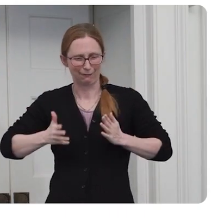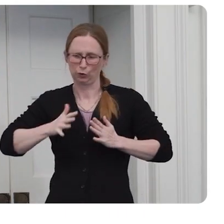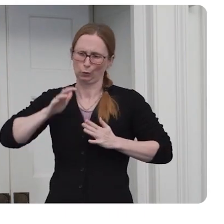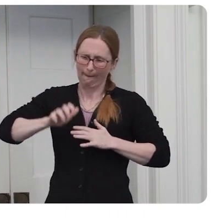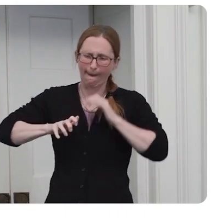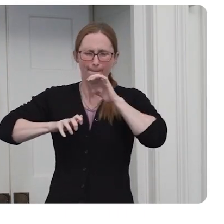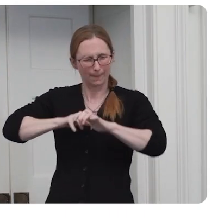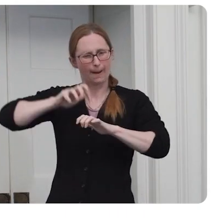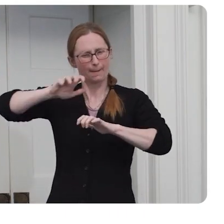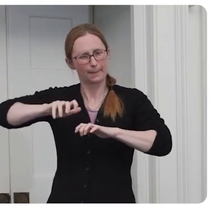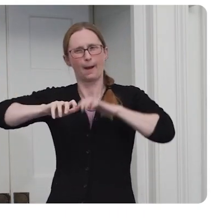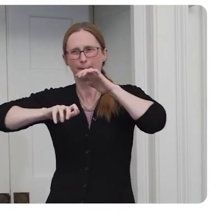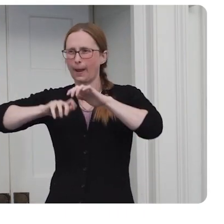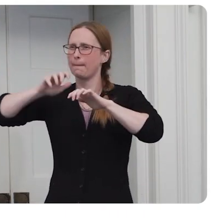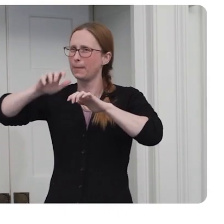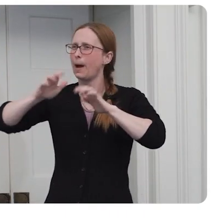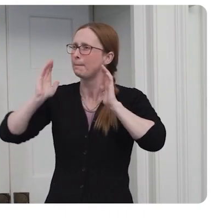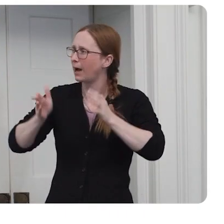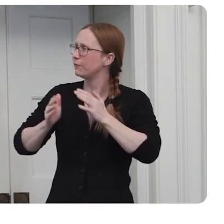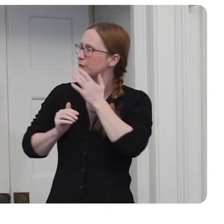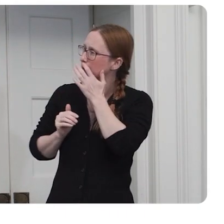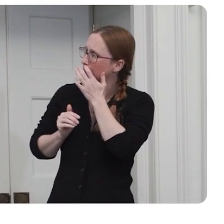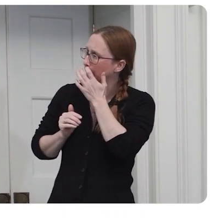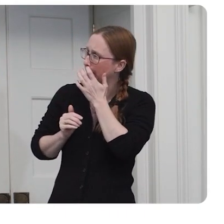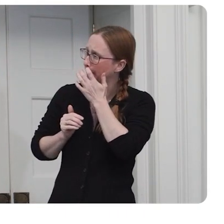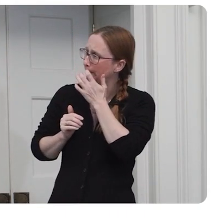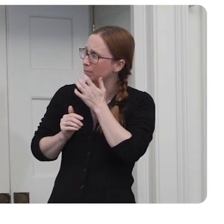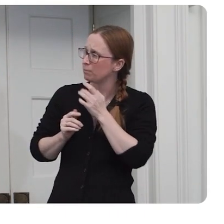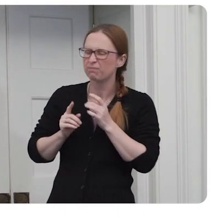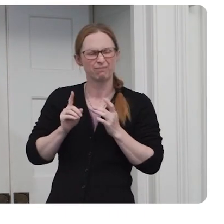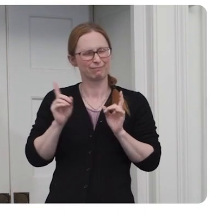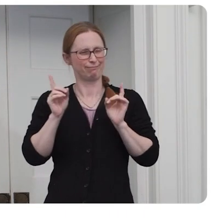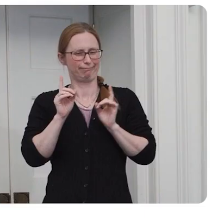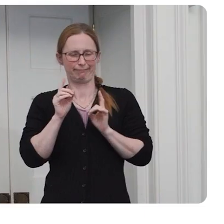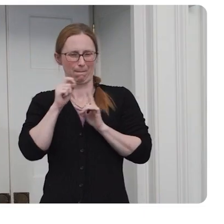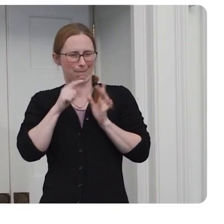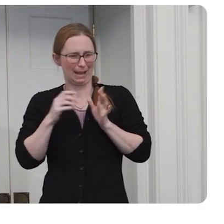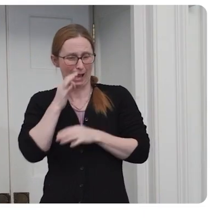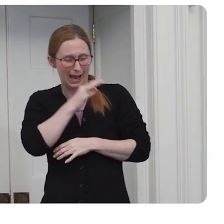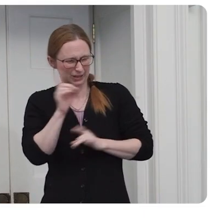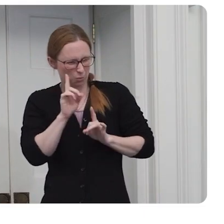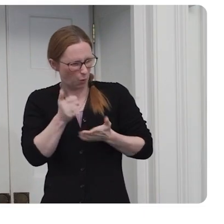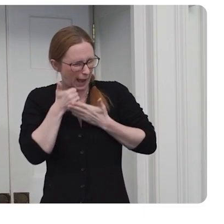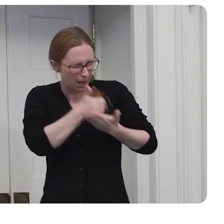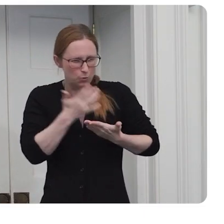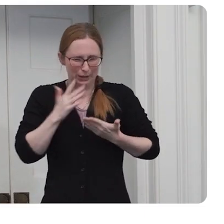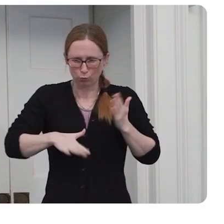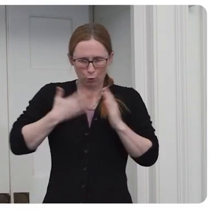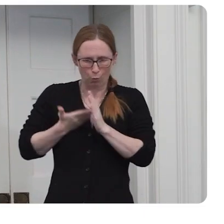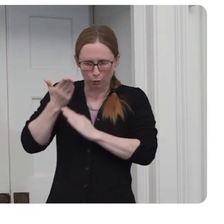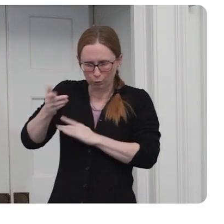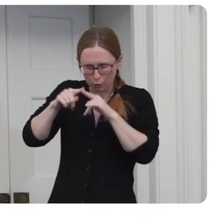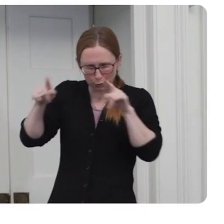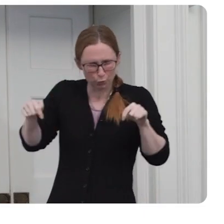climbing Mount Everest. So what, is there anything that helps you when you're having those days when you don't want to come in the